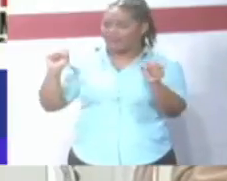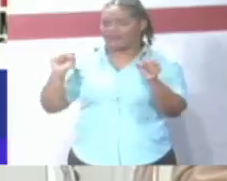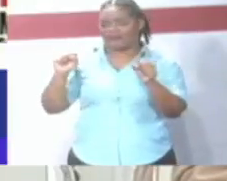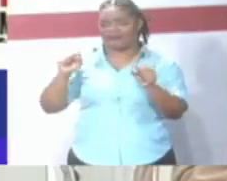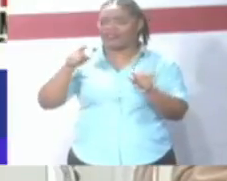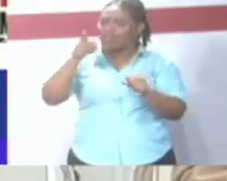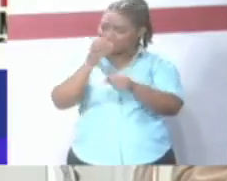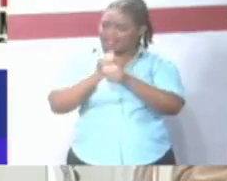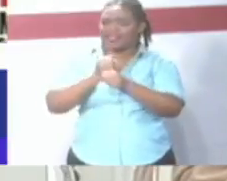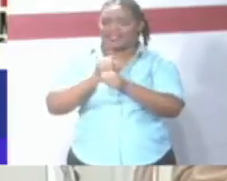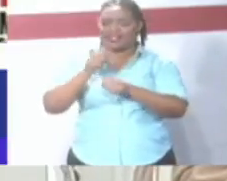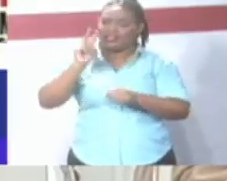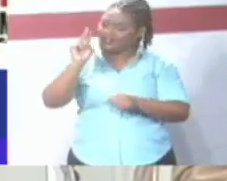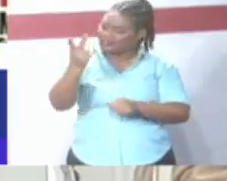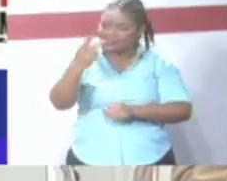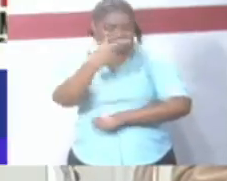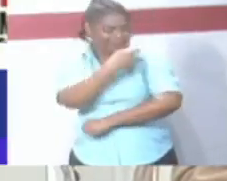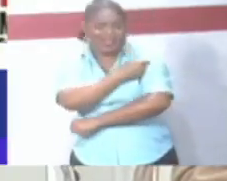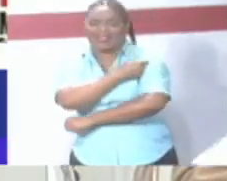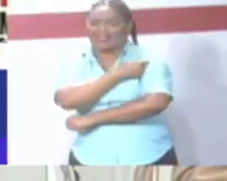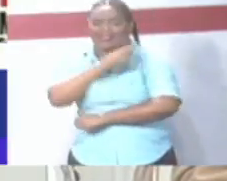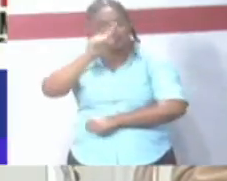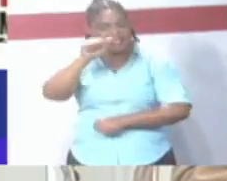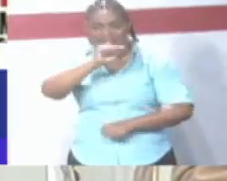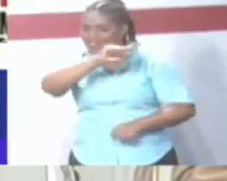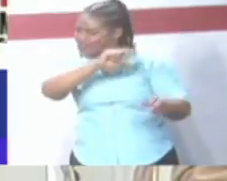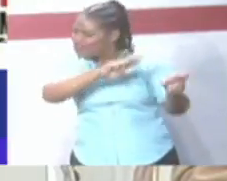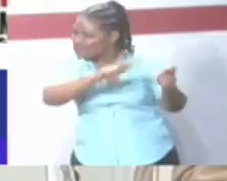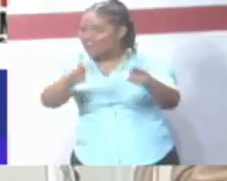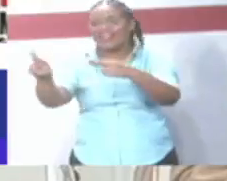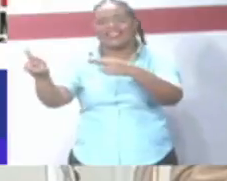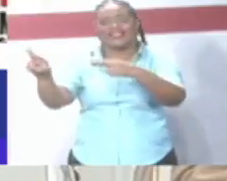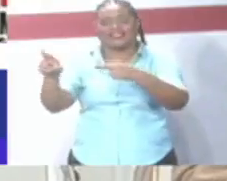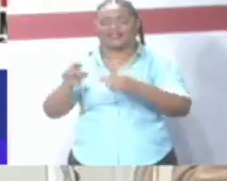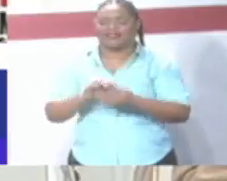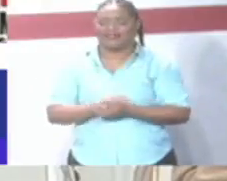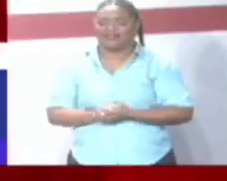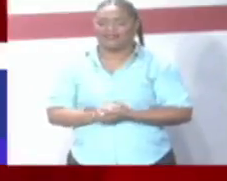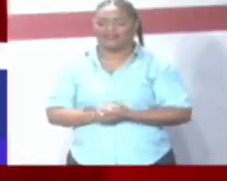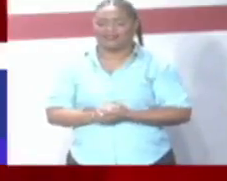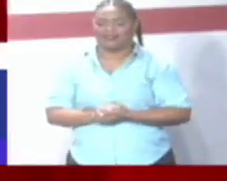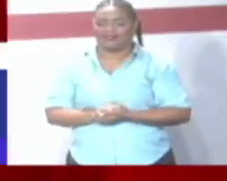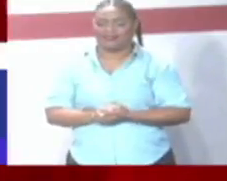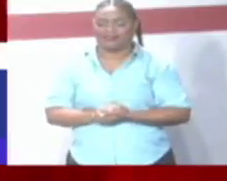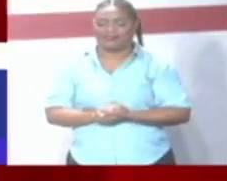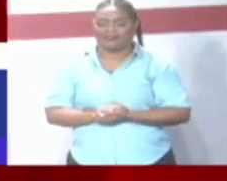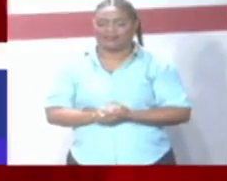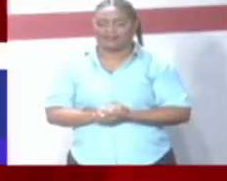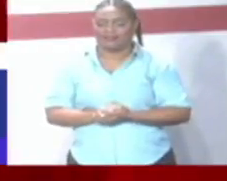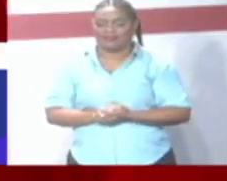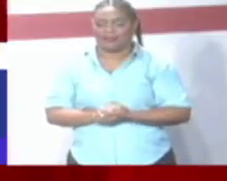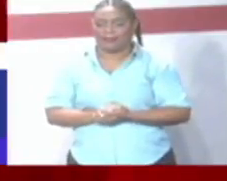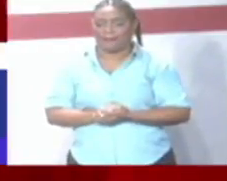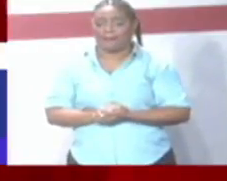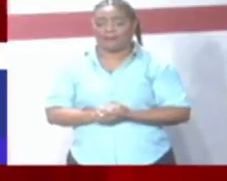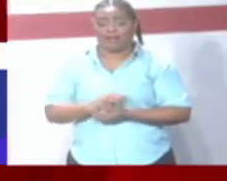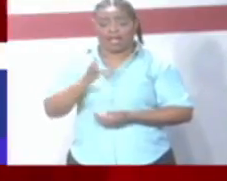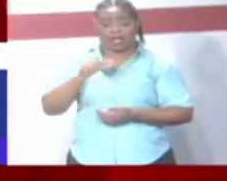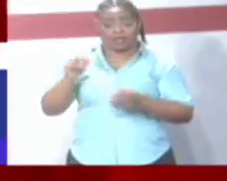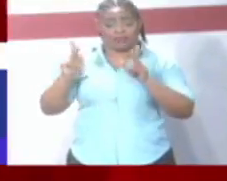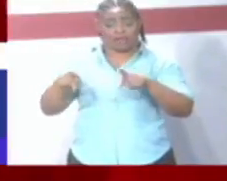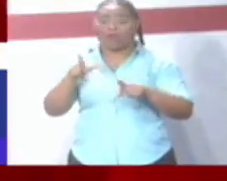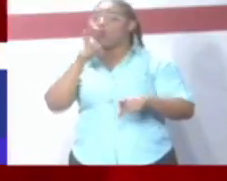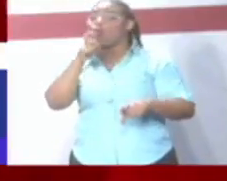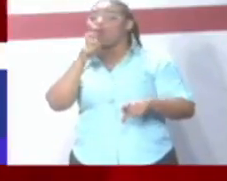of AstraZeneca whenever it is due. Thank you. Thank you. And of course, anyone who wants to come and get their